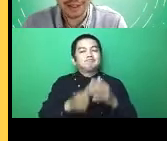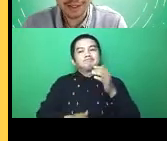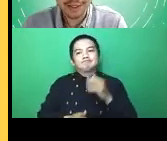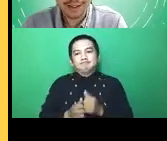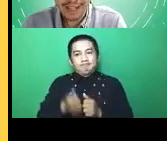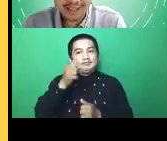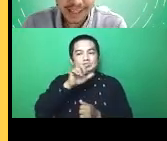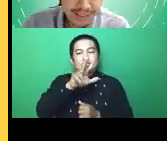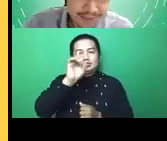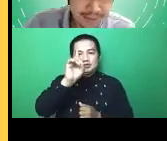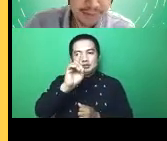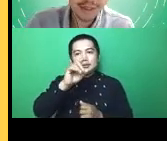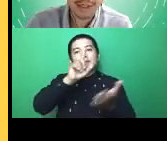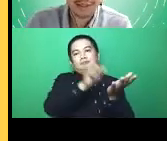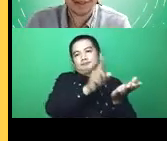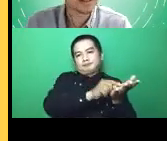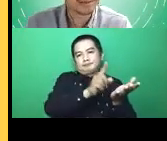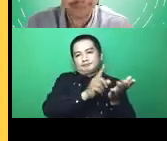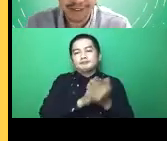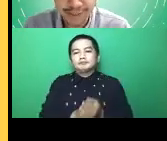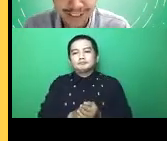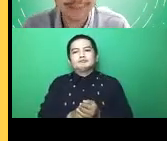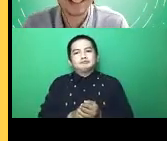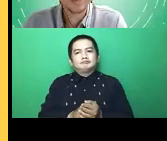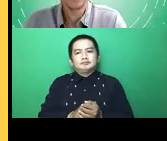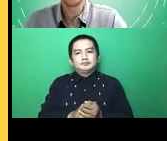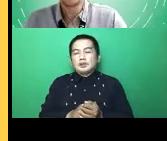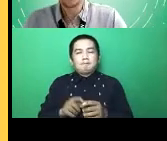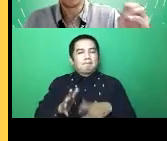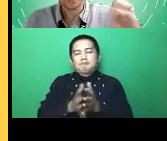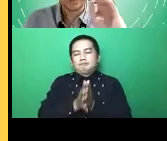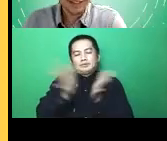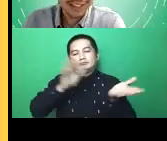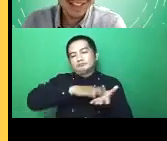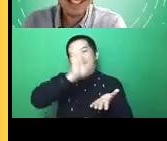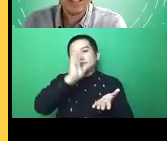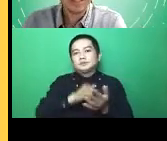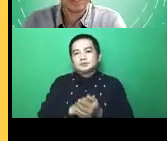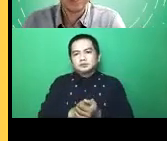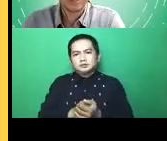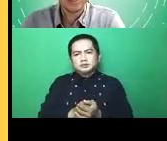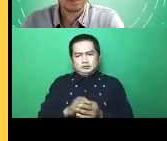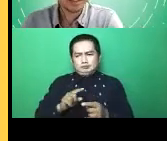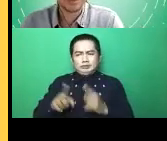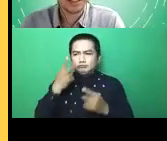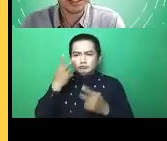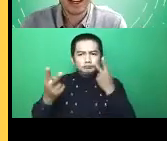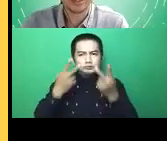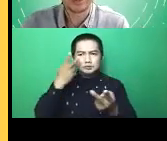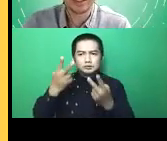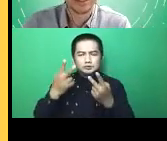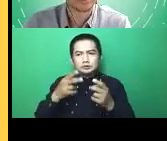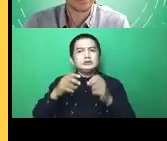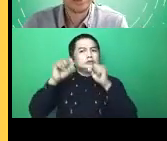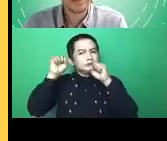printing. And it hasn't been fully widespread. It's very, very expensive. But seeing these things, the possibilities are actually